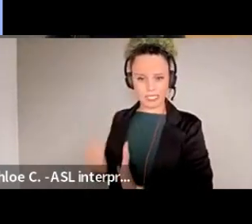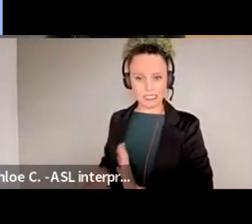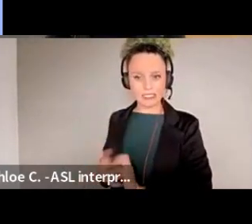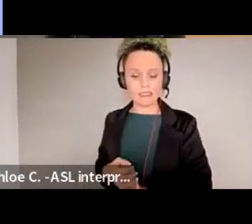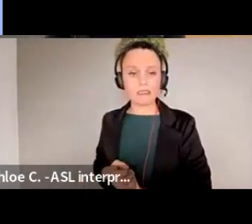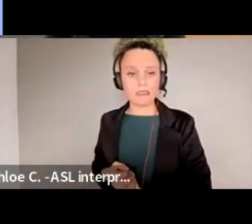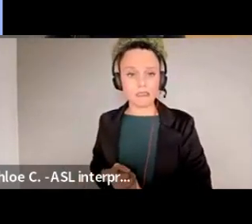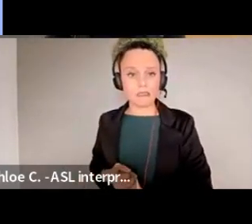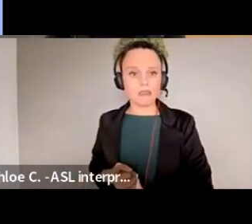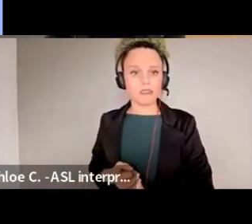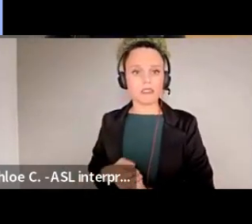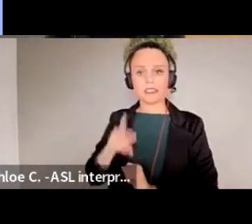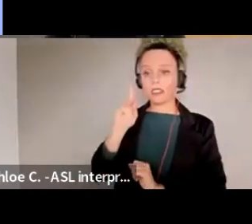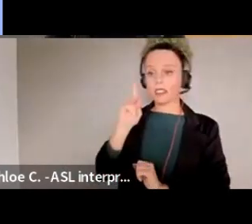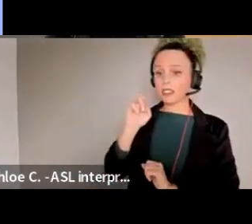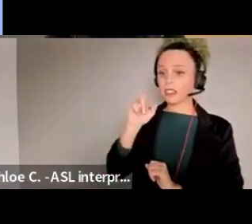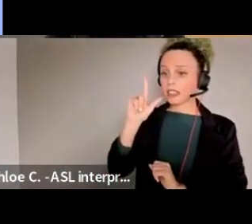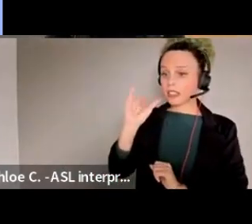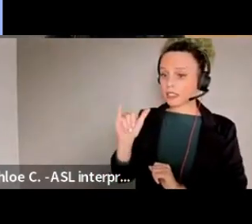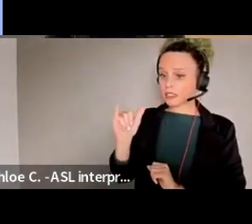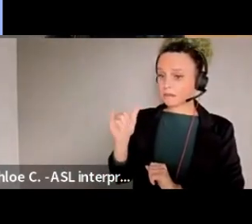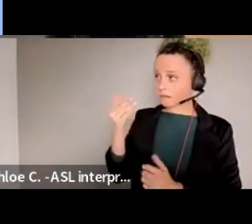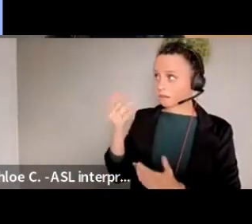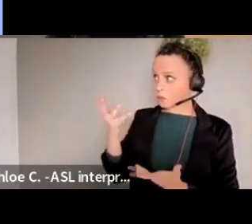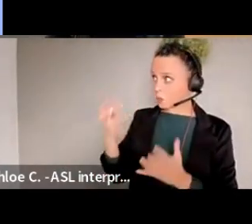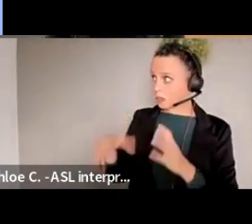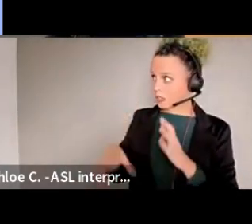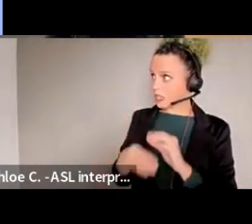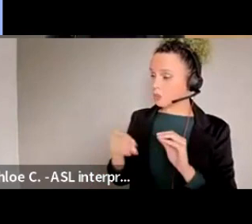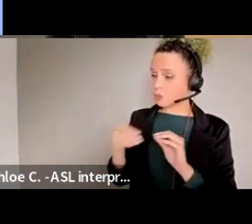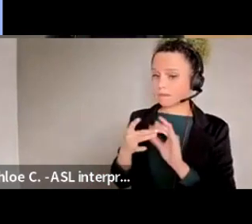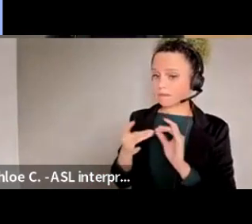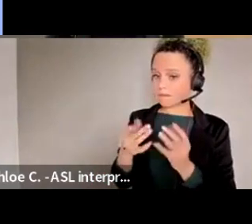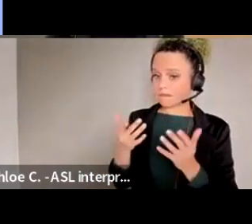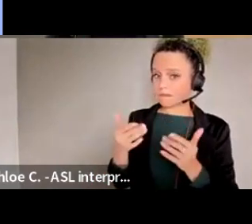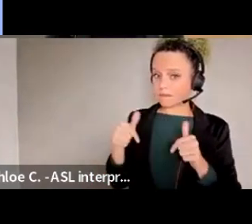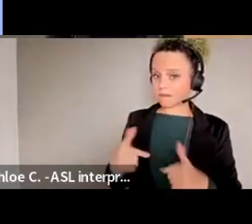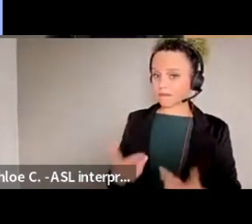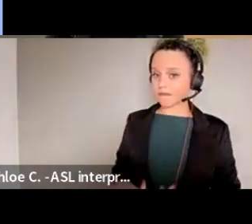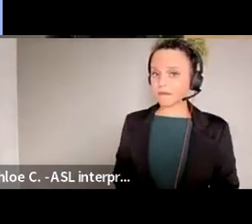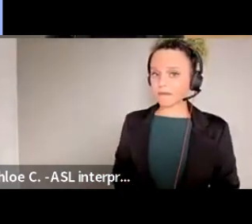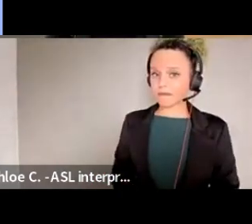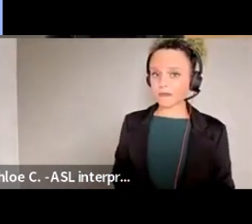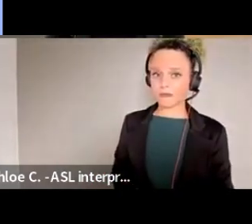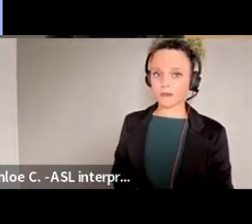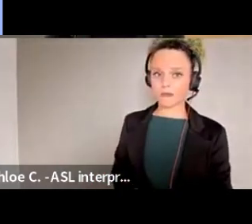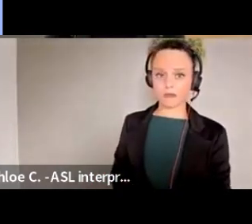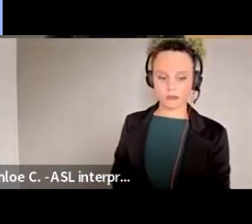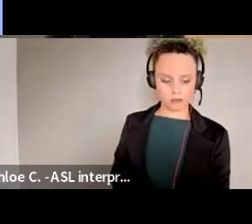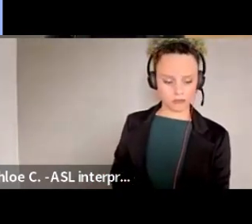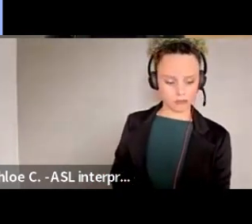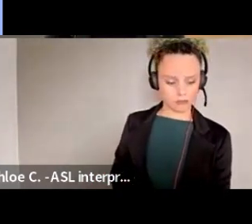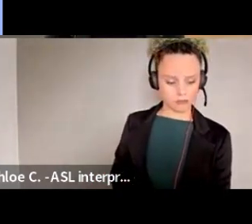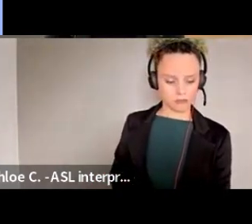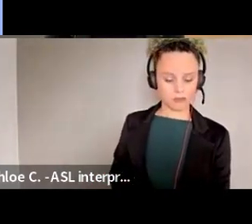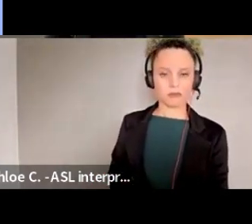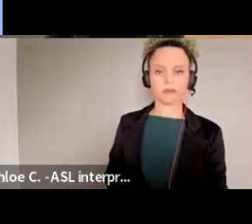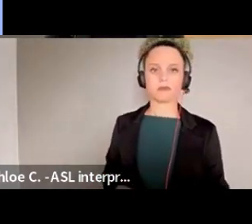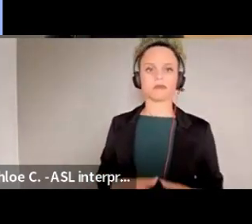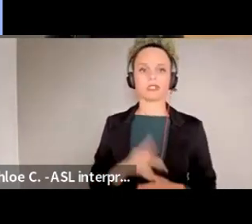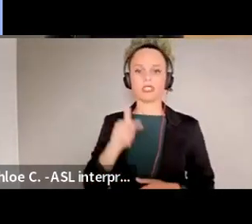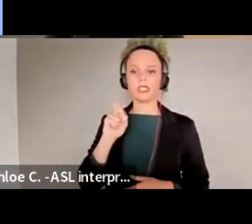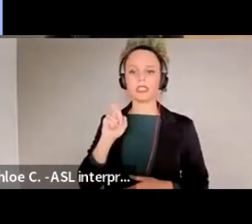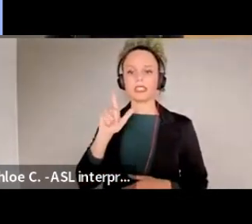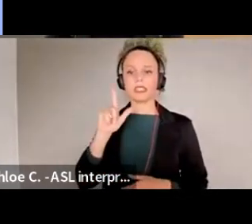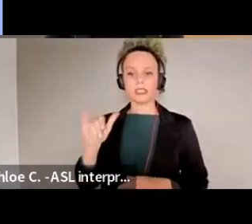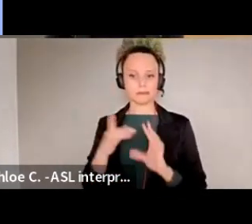And that's a perspective that is missing. And Kelly, I didn't know if you had anything that you wanted to add to this